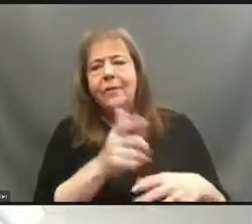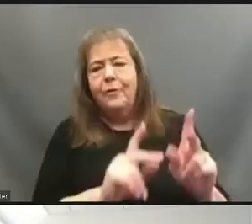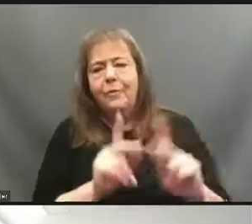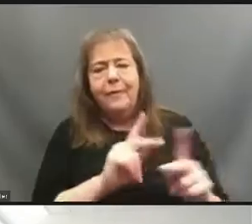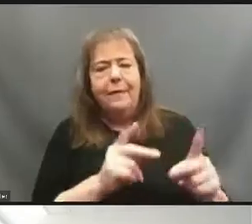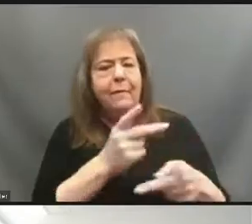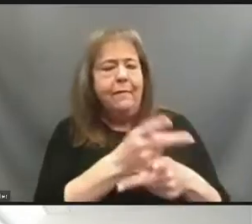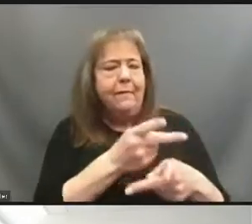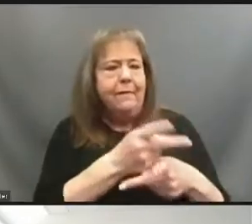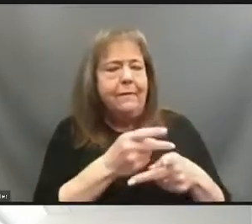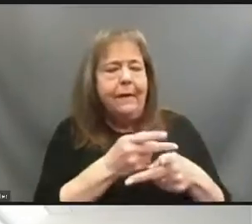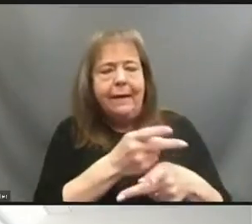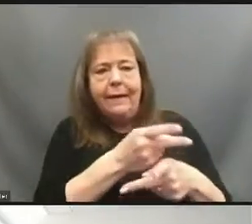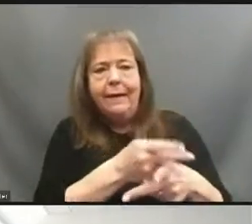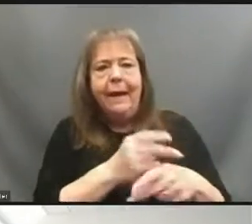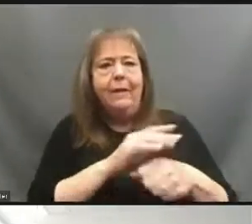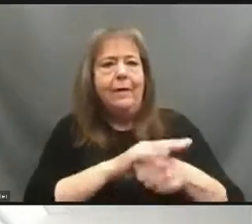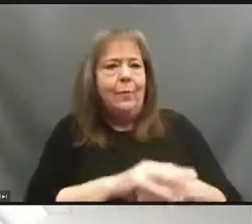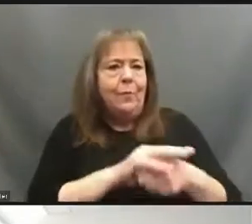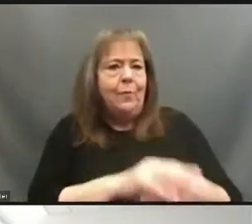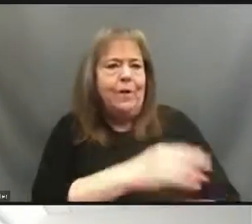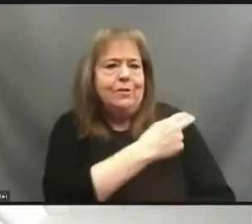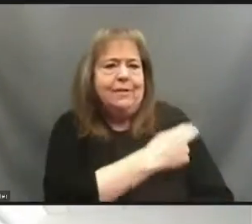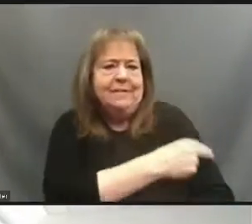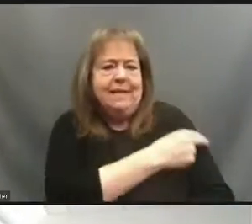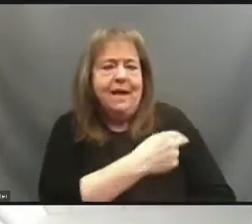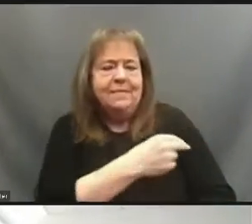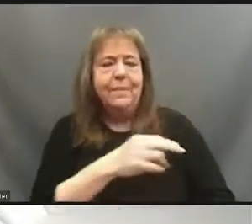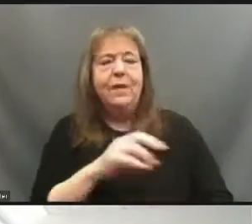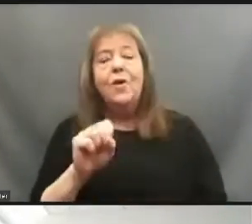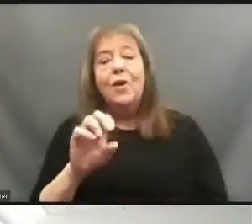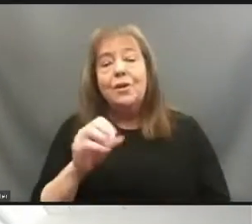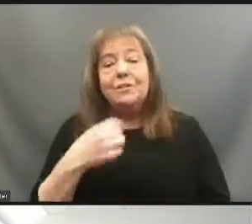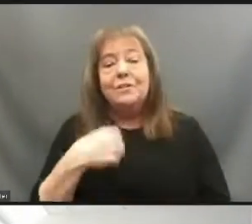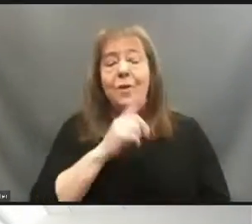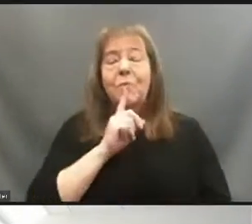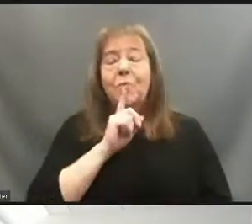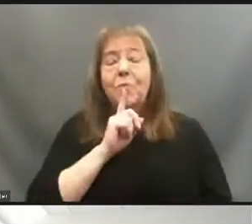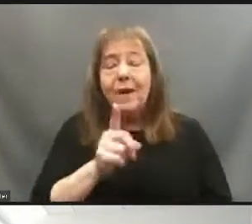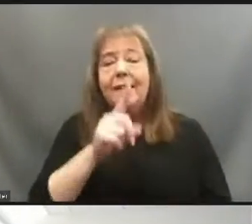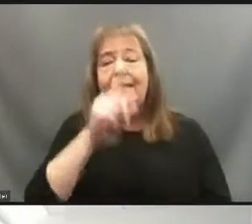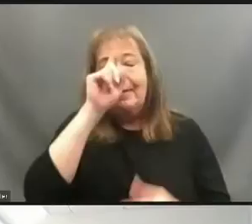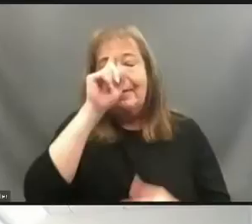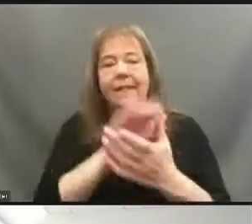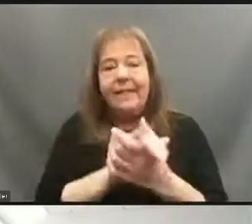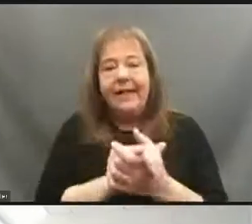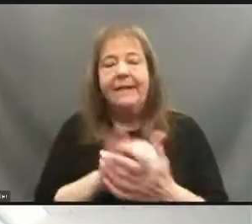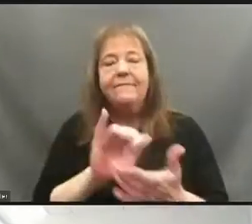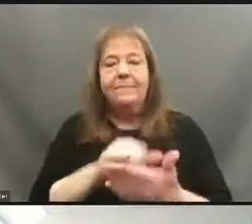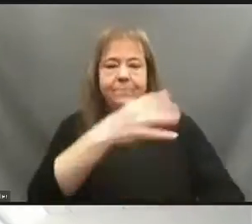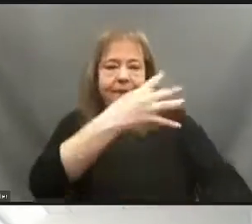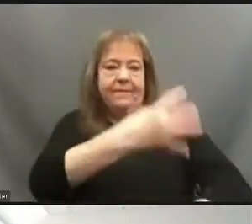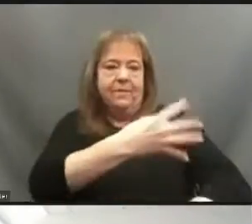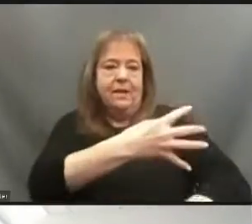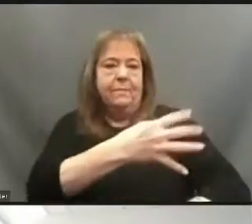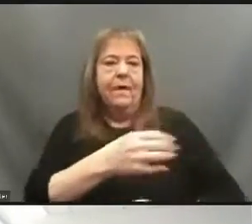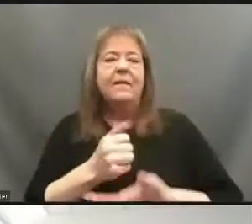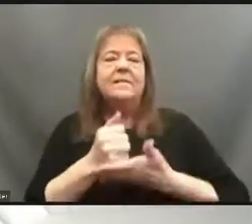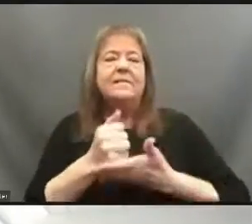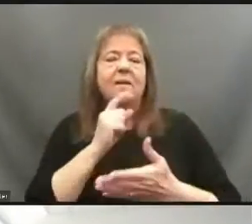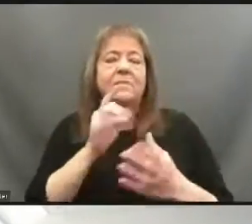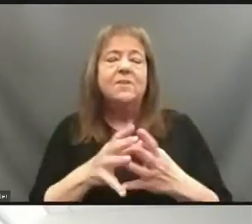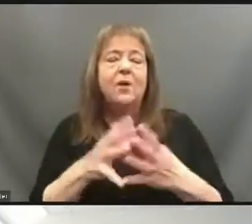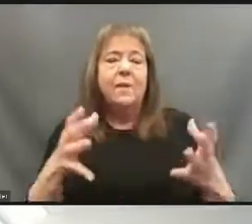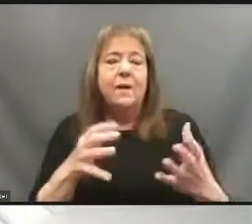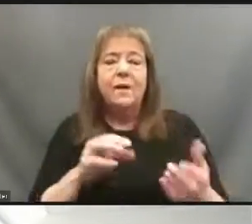to the stress and pressure on the hospital system. So we really think that the monoclonal antibodies have been very helpful. Dr.